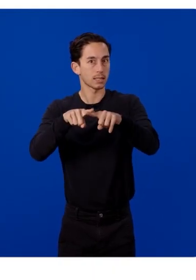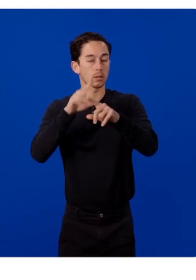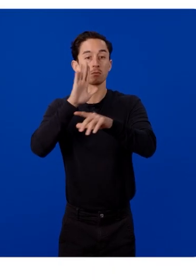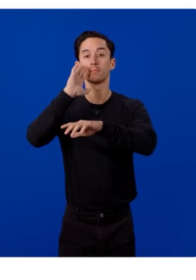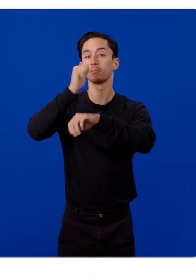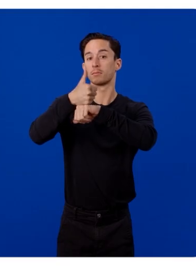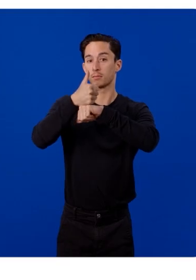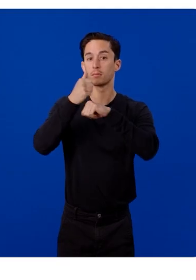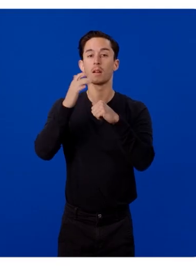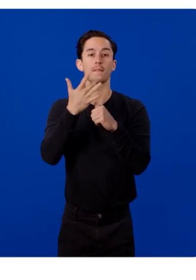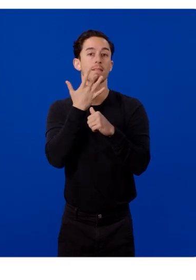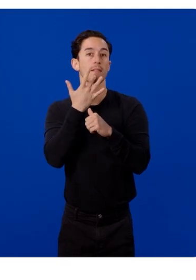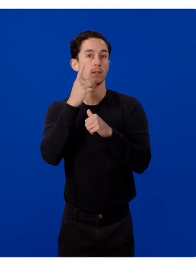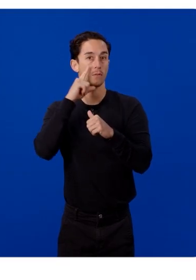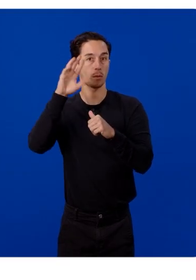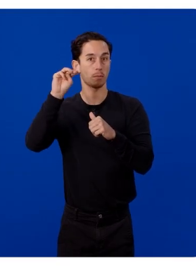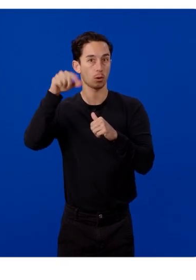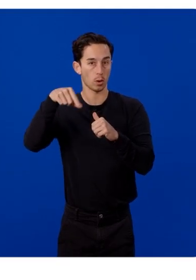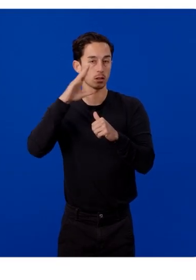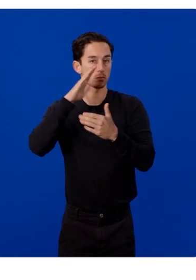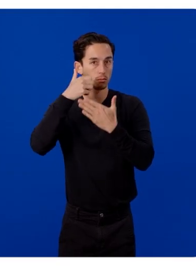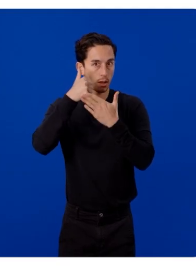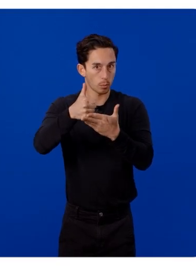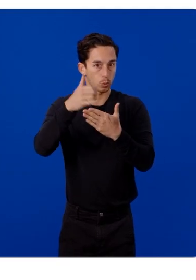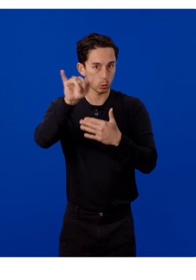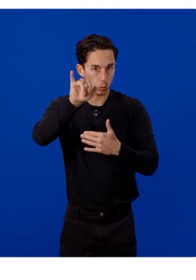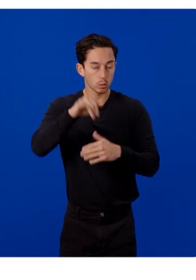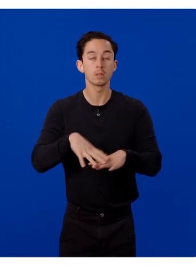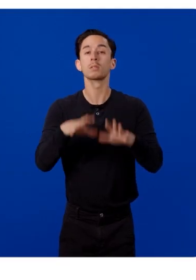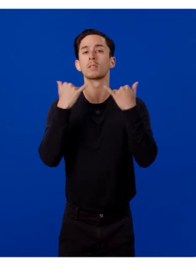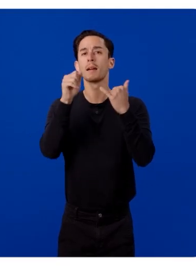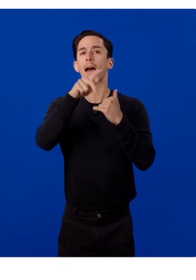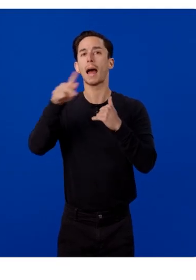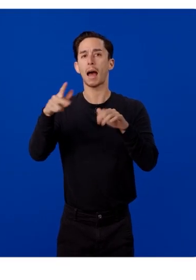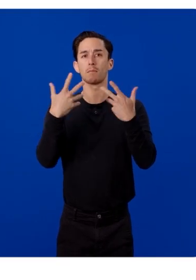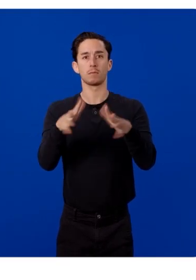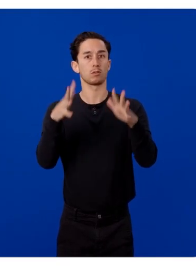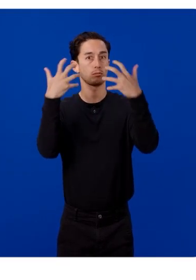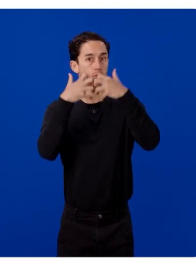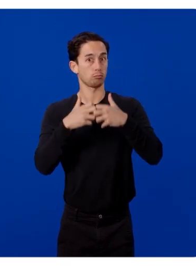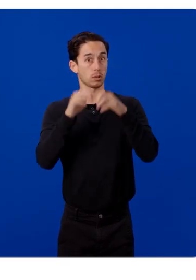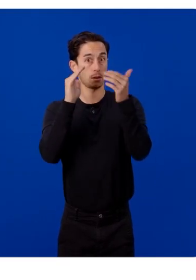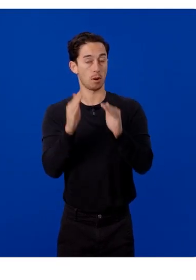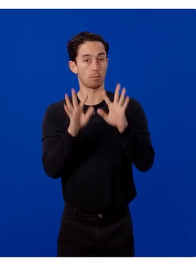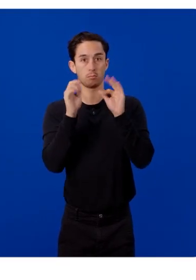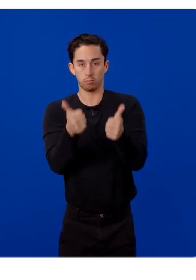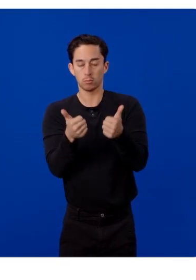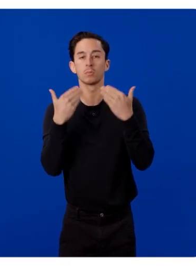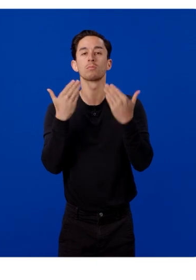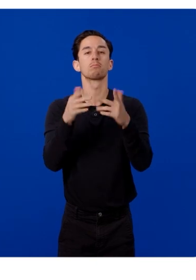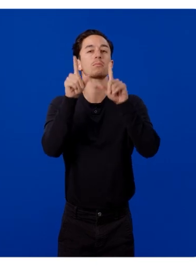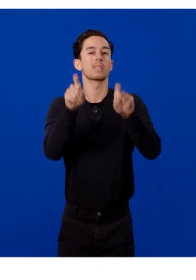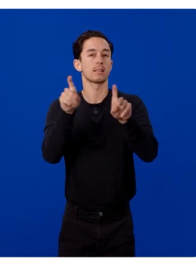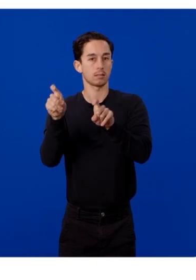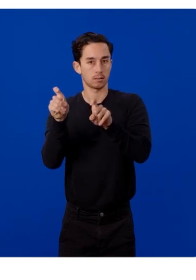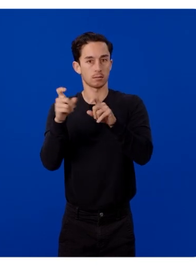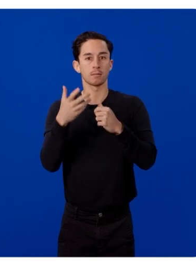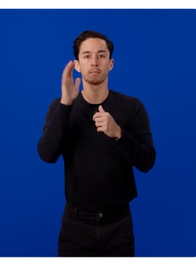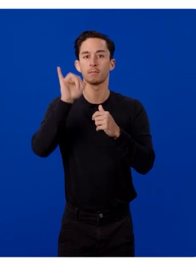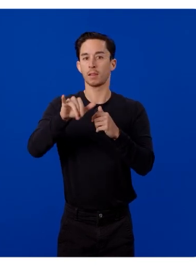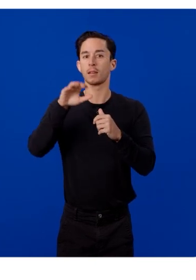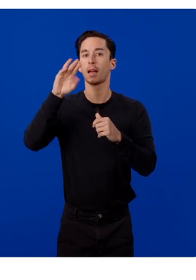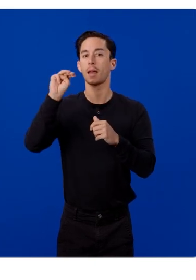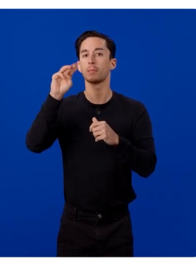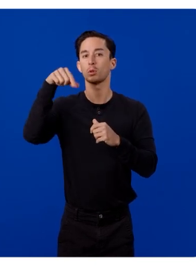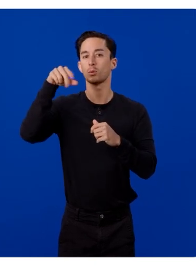that will take care of this. Now that our app is compatible, let's start by testing the app. MetaQuest Developer Hub, also known as MQDH,